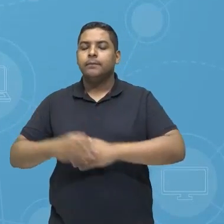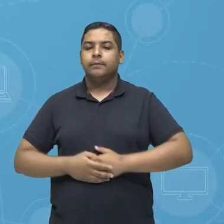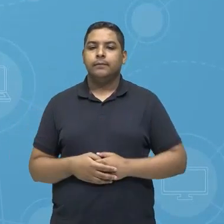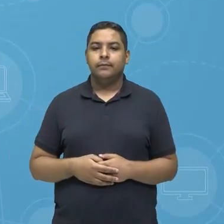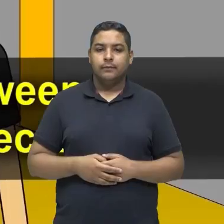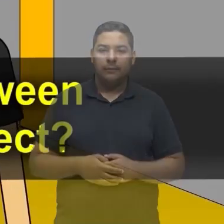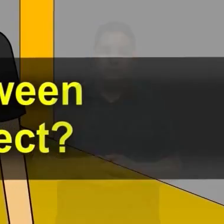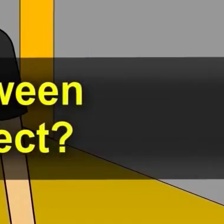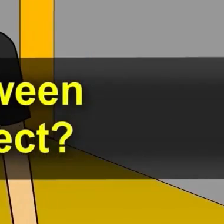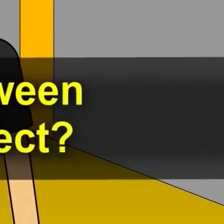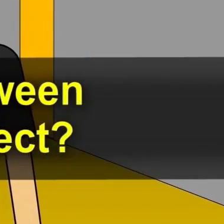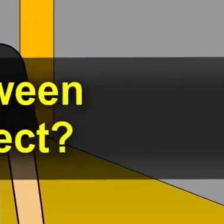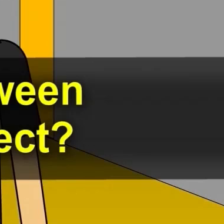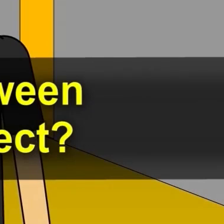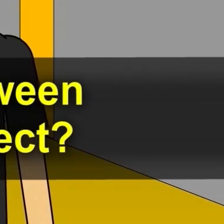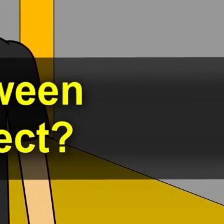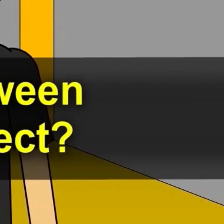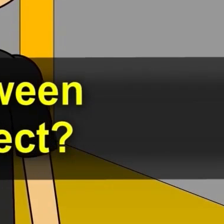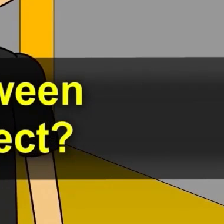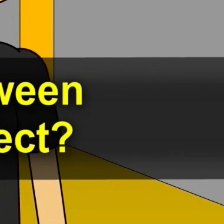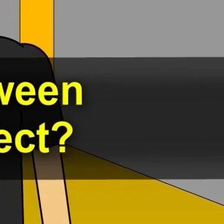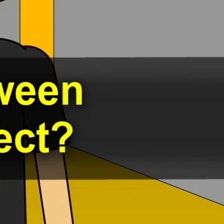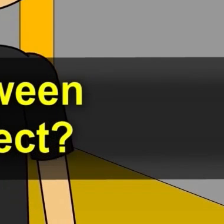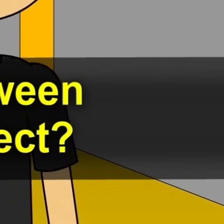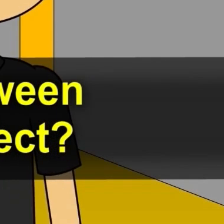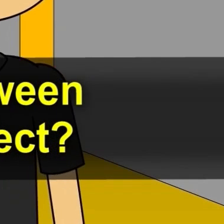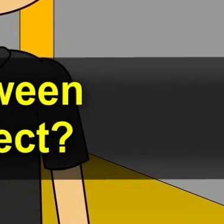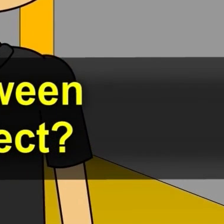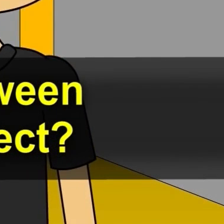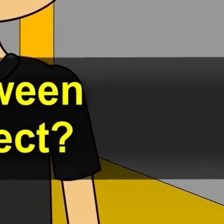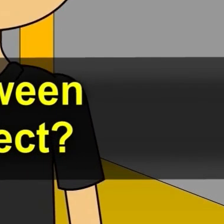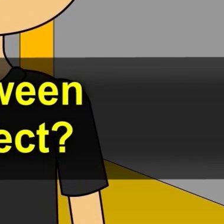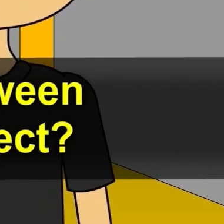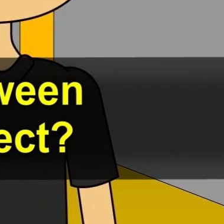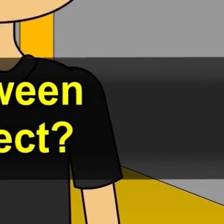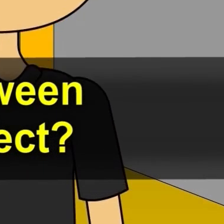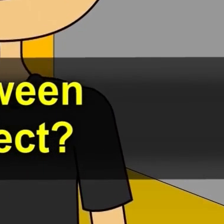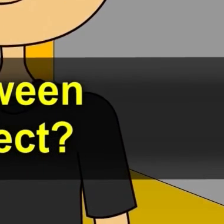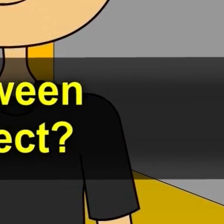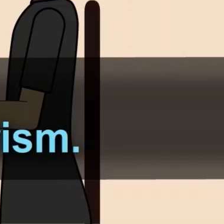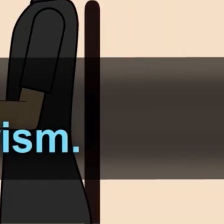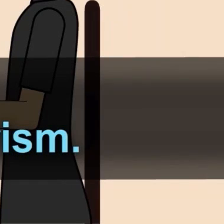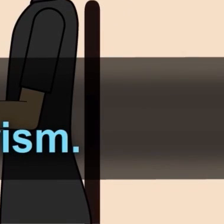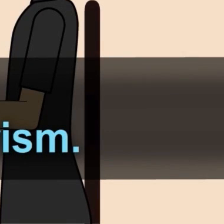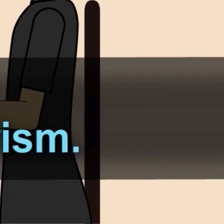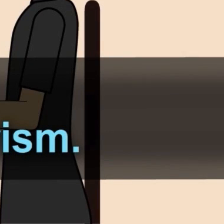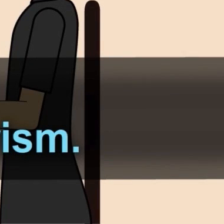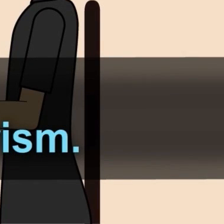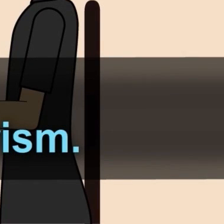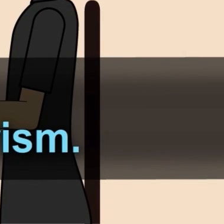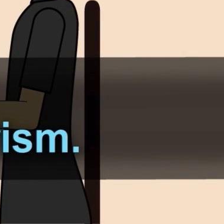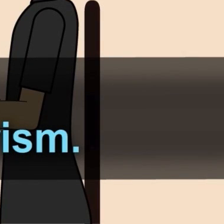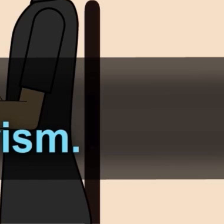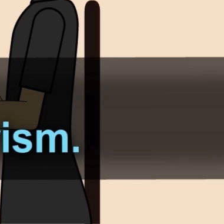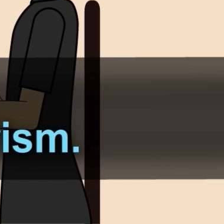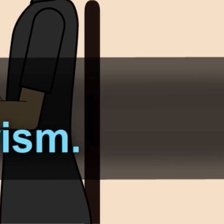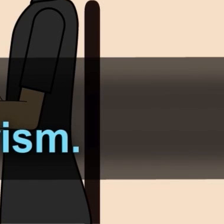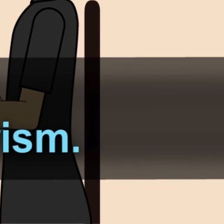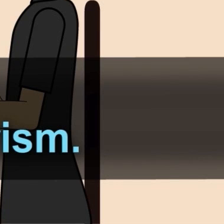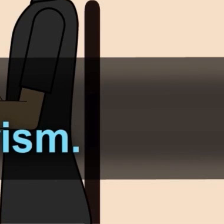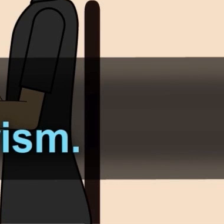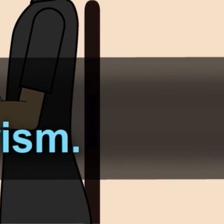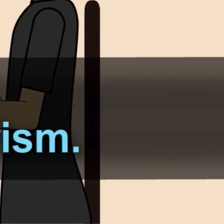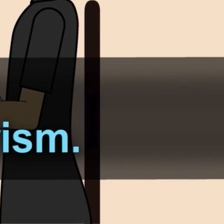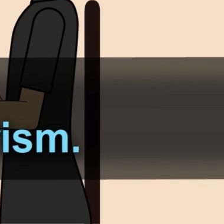só. Could you explain the relation between consumerism and greenhouse effect? Sure. First of